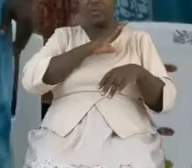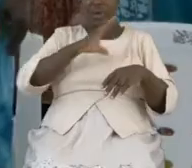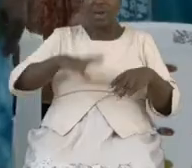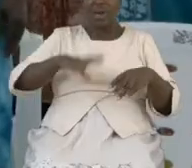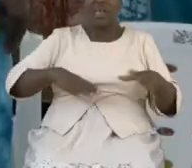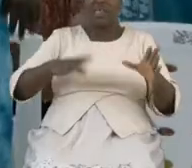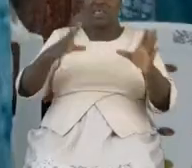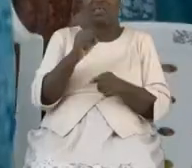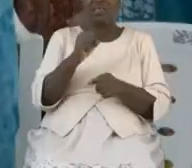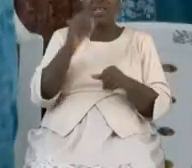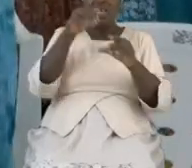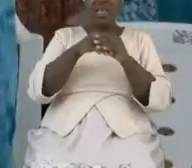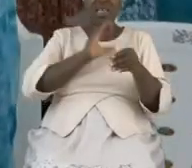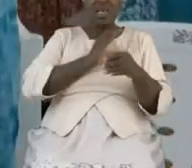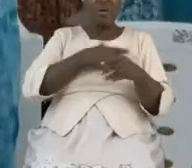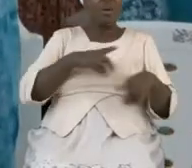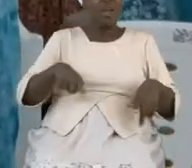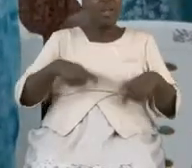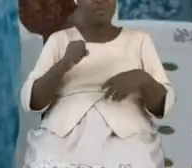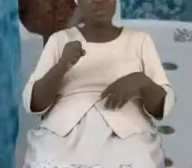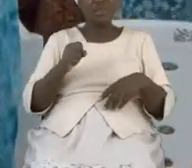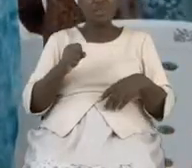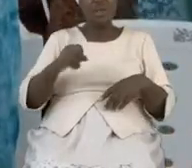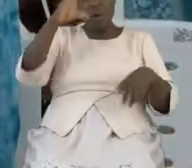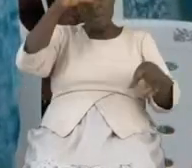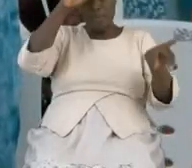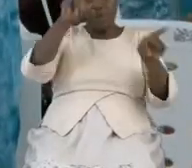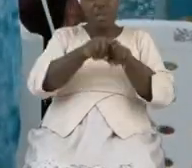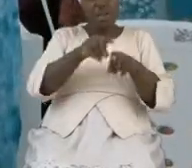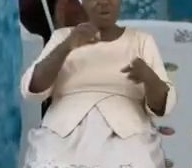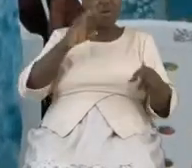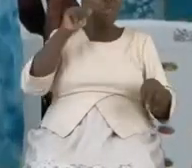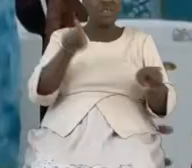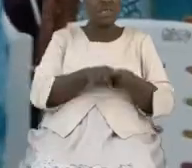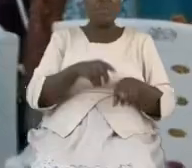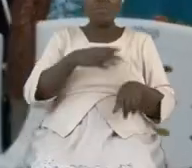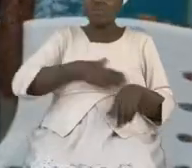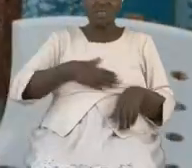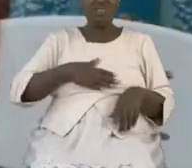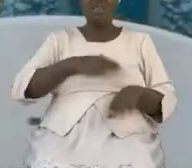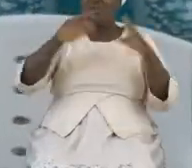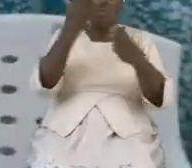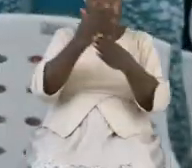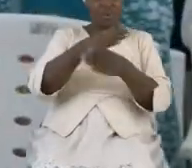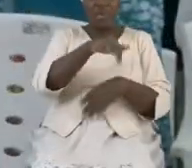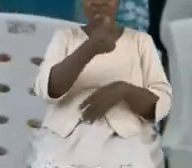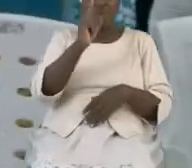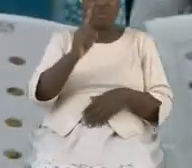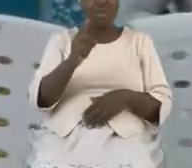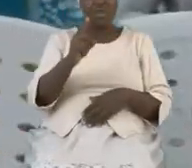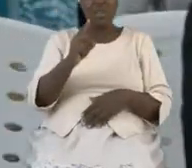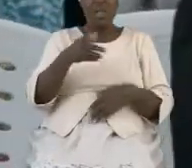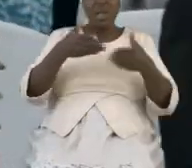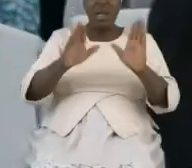our lives. Brother or sister, be considerate. Let's prepare for heaven. Don't disturb other people.